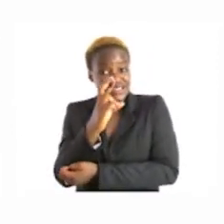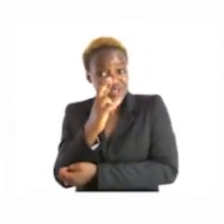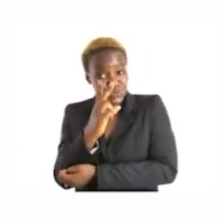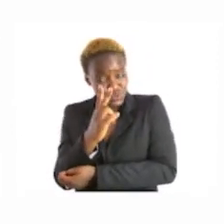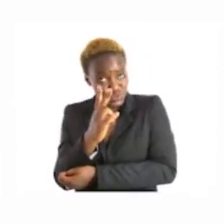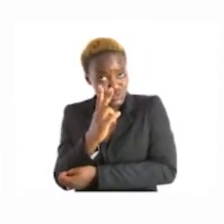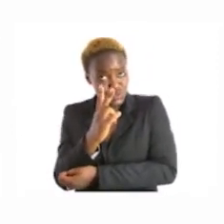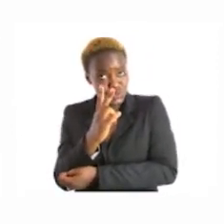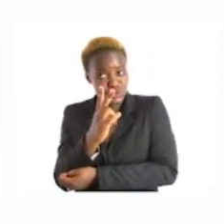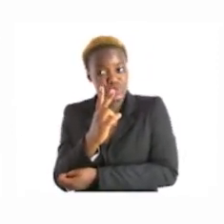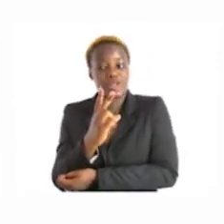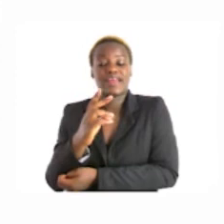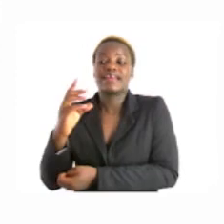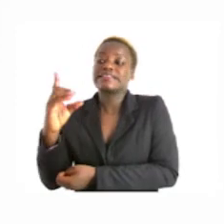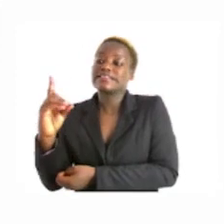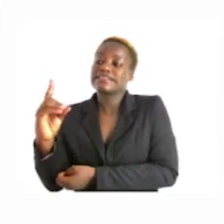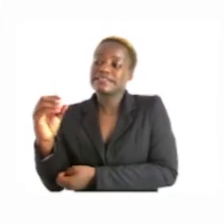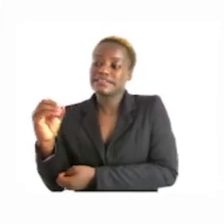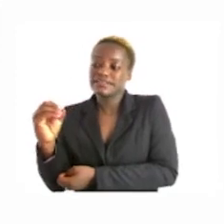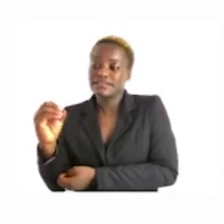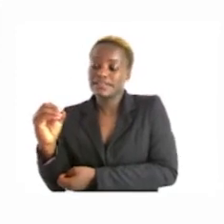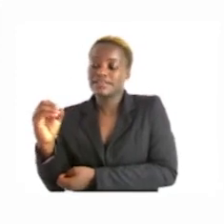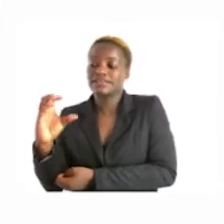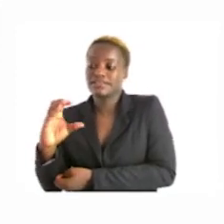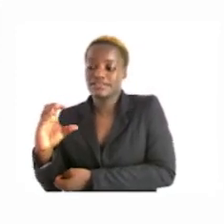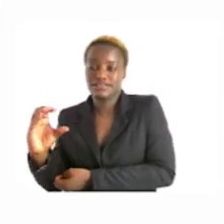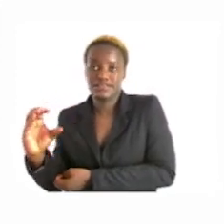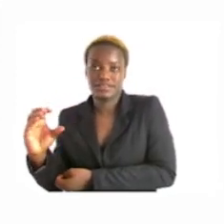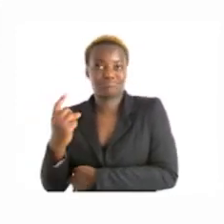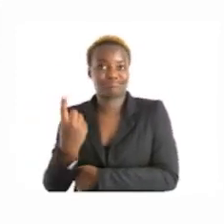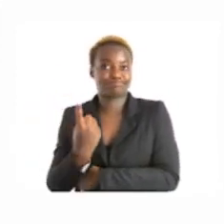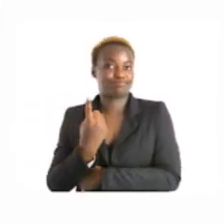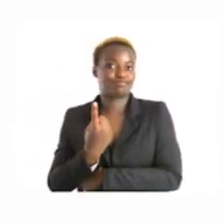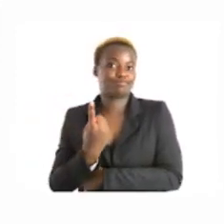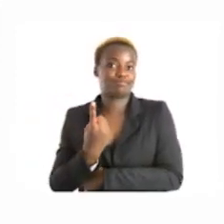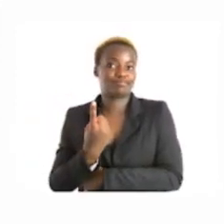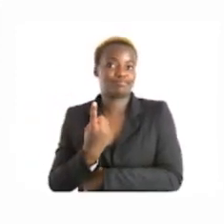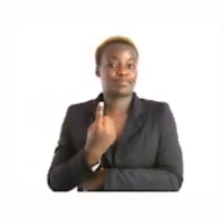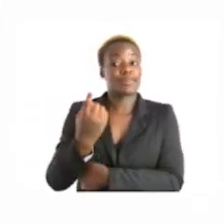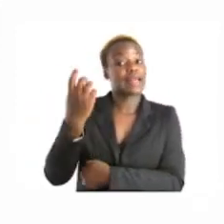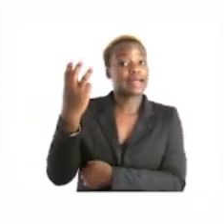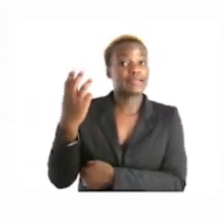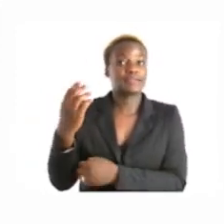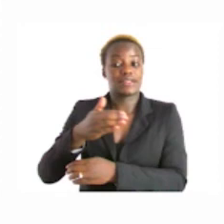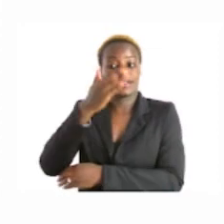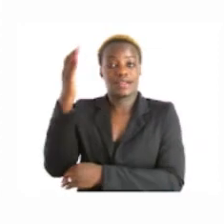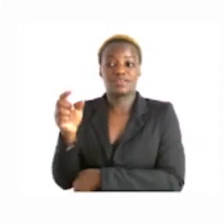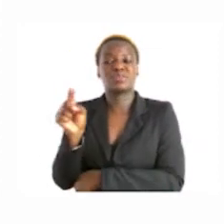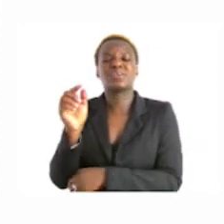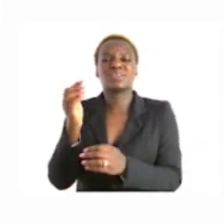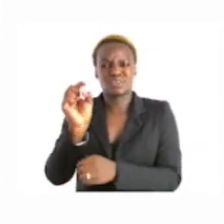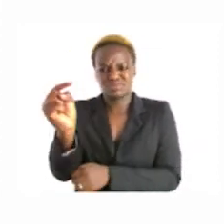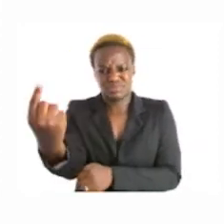don't forget, and 10 cents only. Now the third one, I would like for you to do the third one